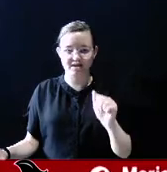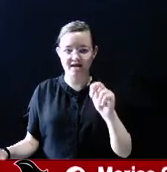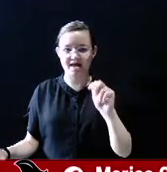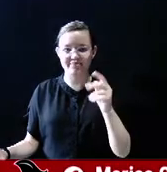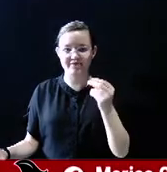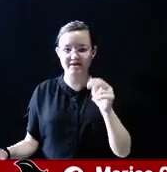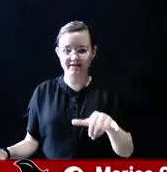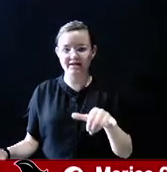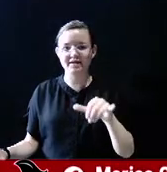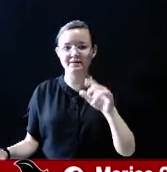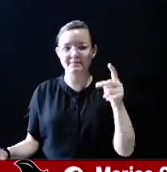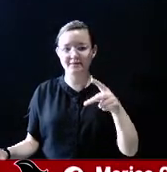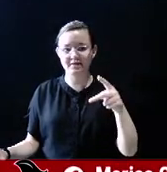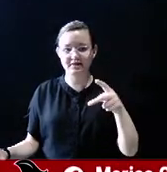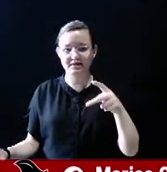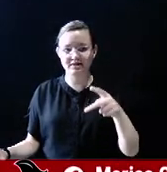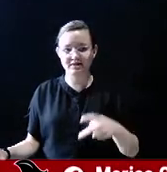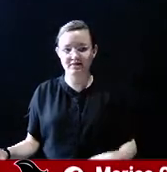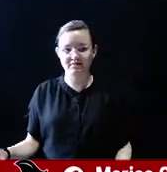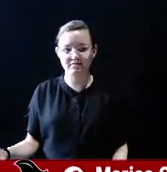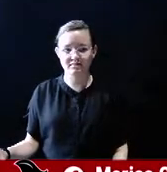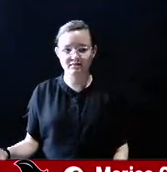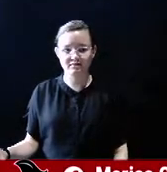Anthony Joel Perez.